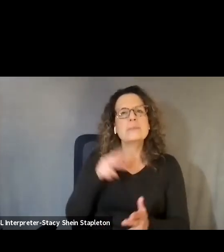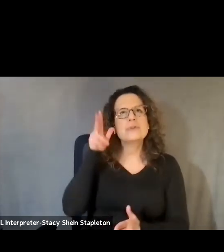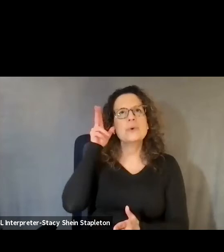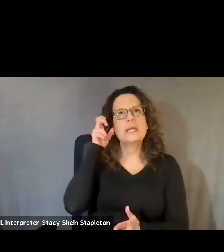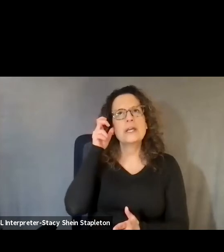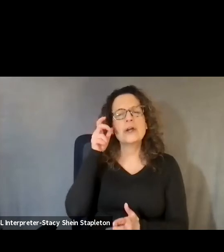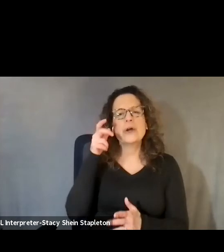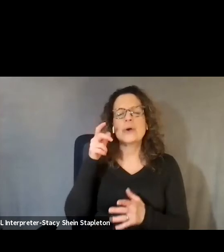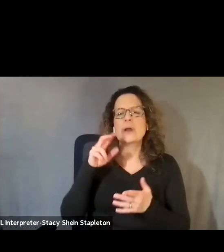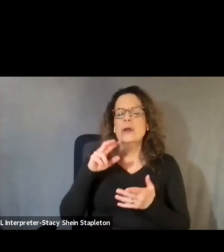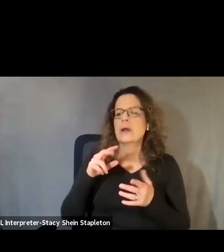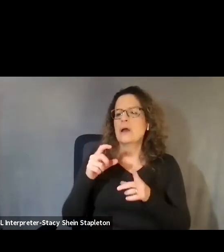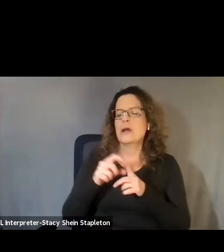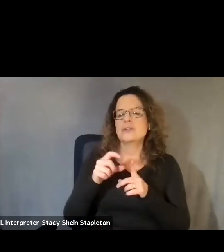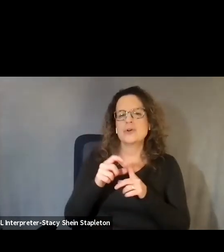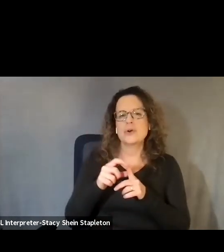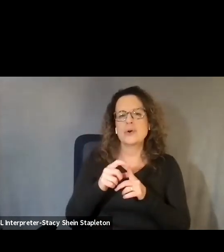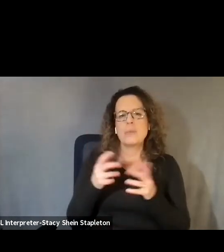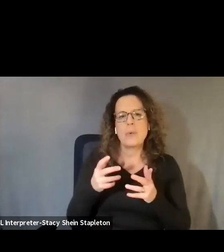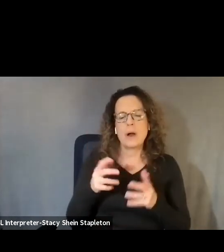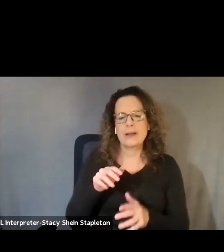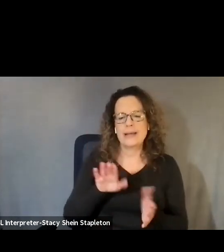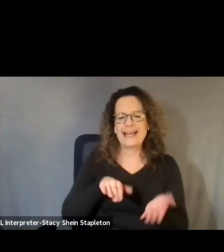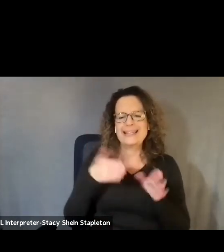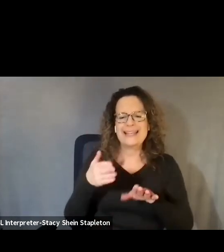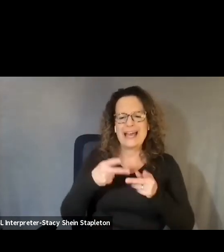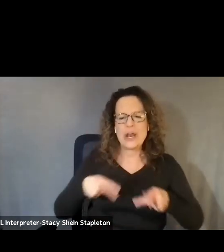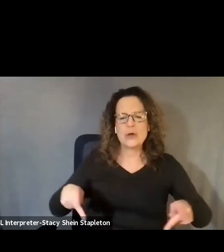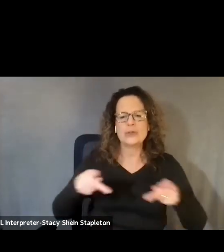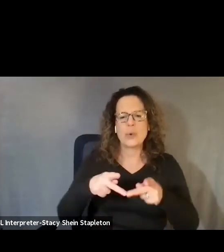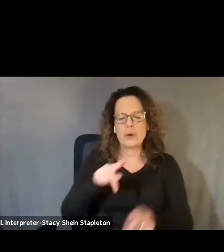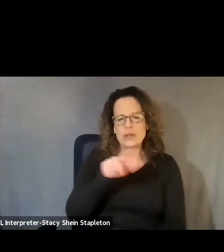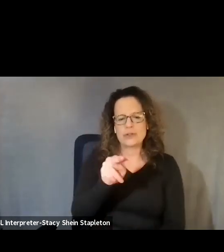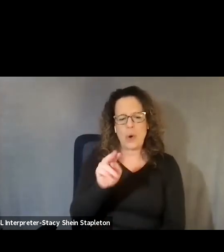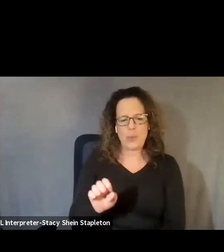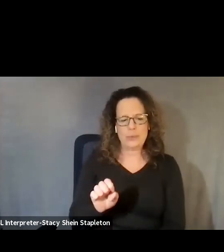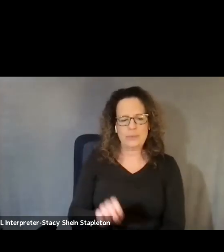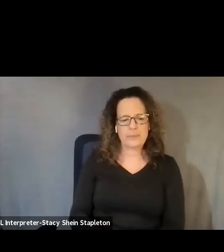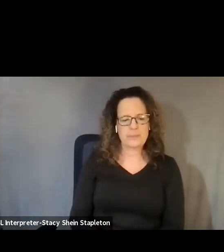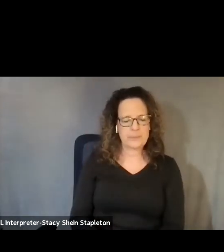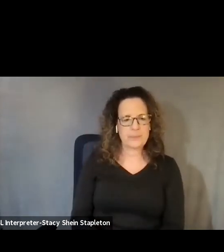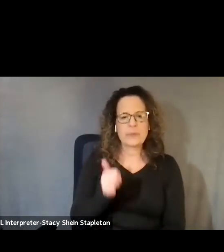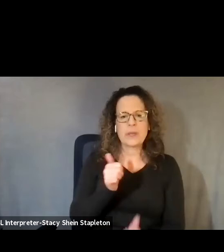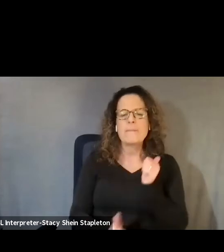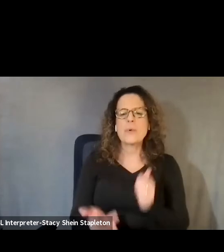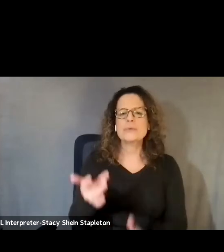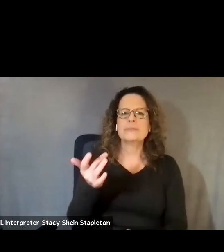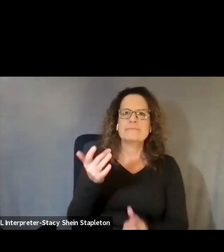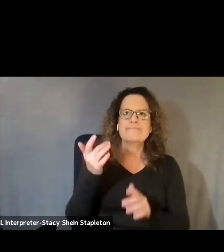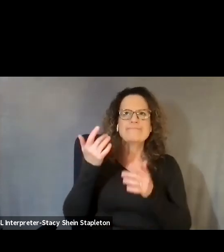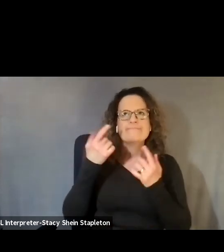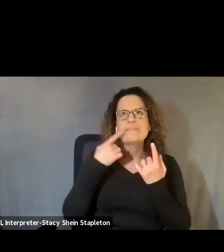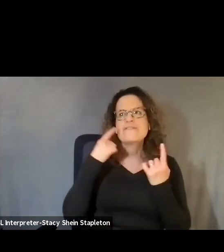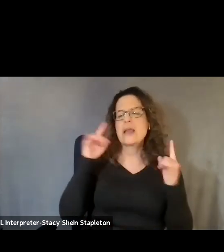referred to as another term, which is called a dead zone. And one of the most famous or infamous